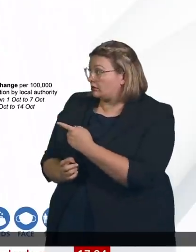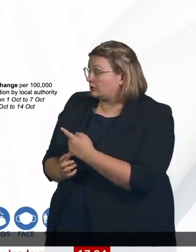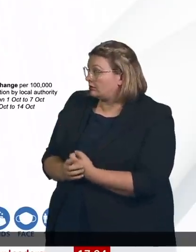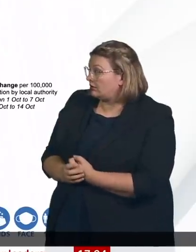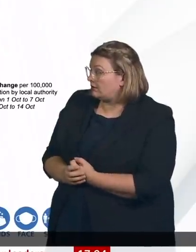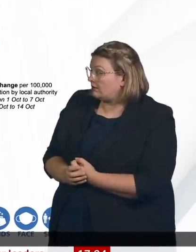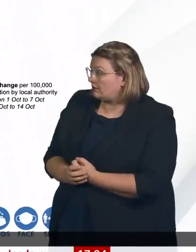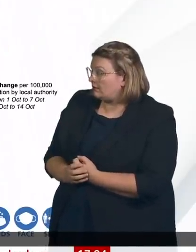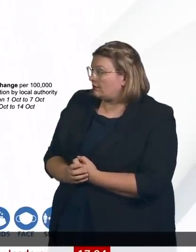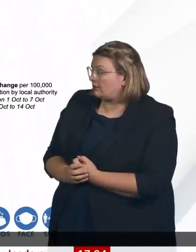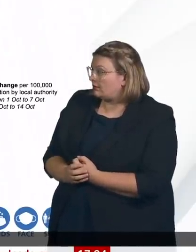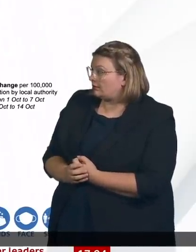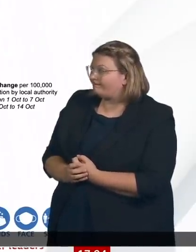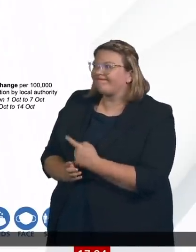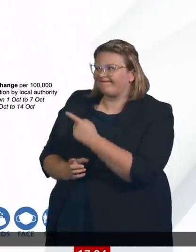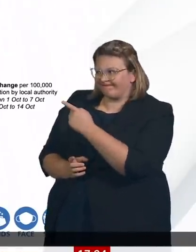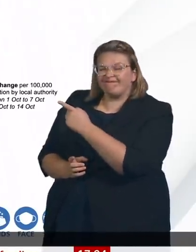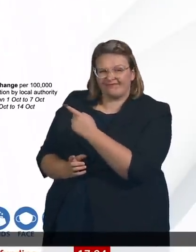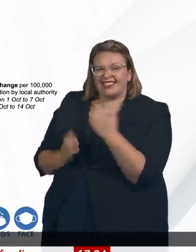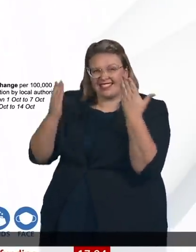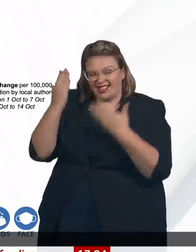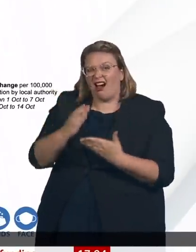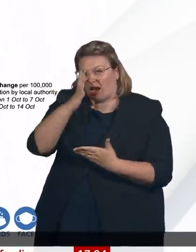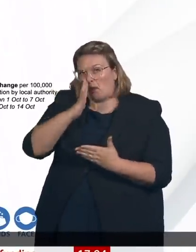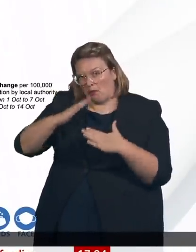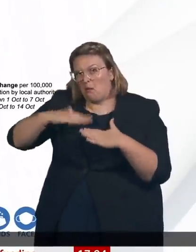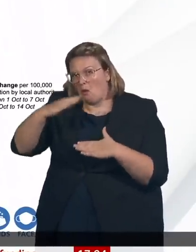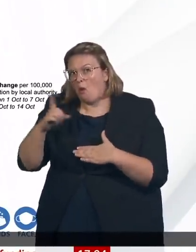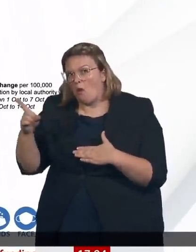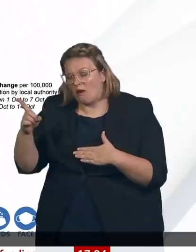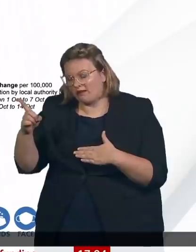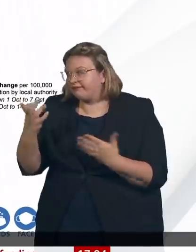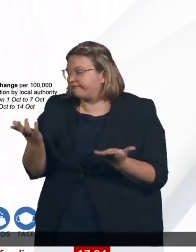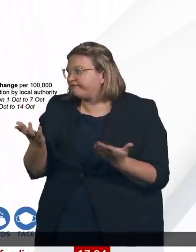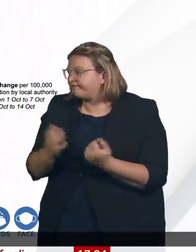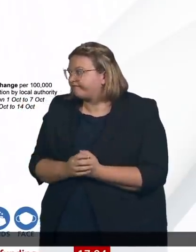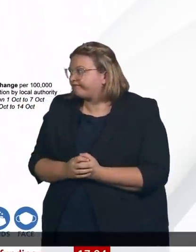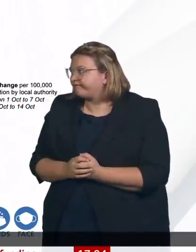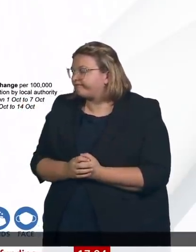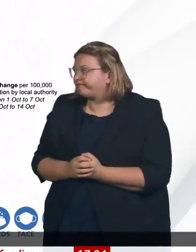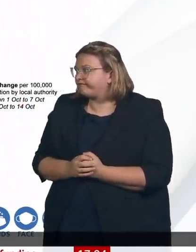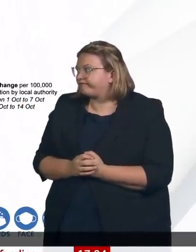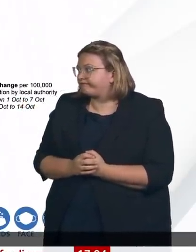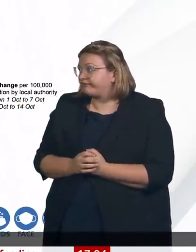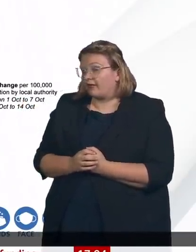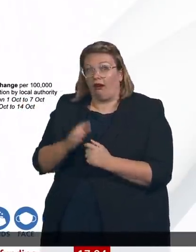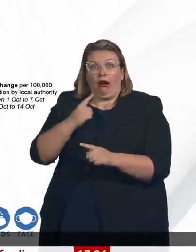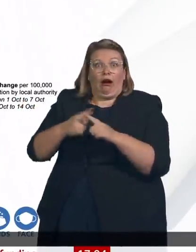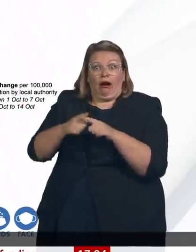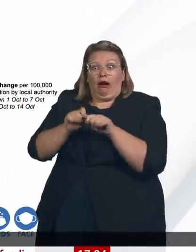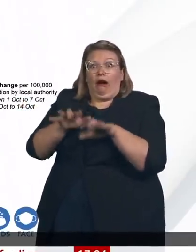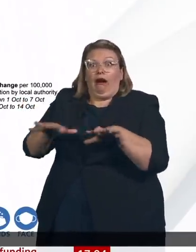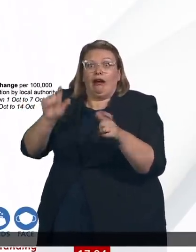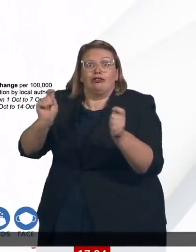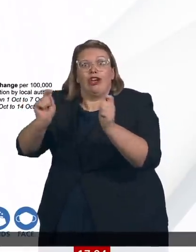that the purple areas have increased, and there are some new areas of increased rate of change